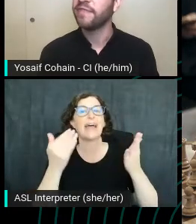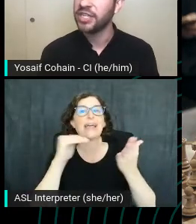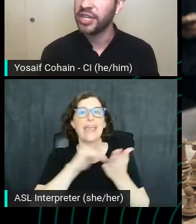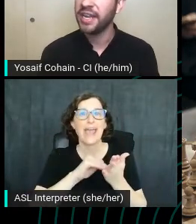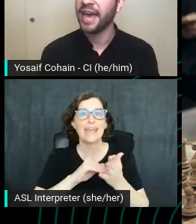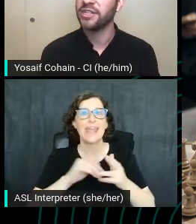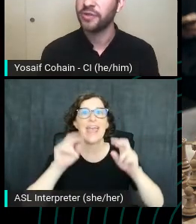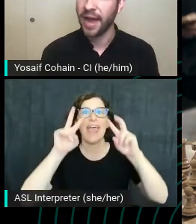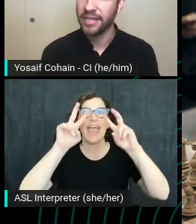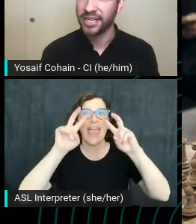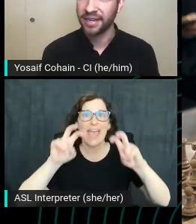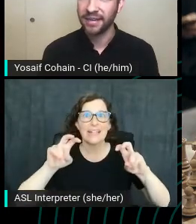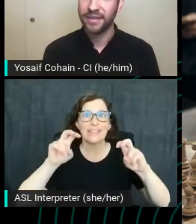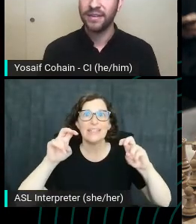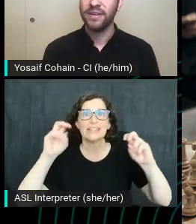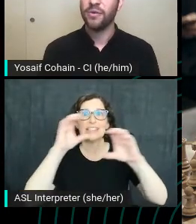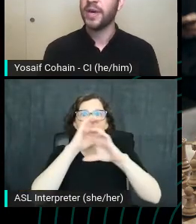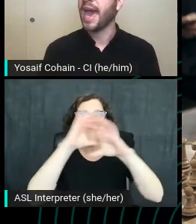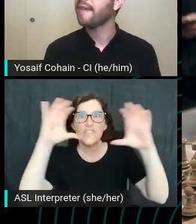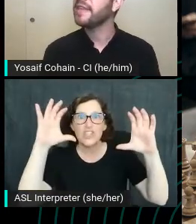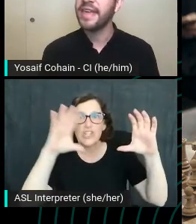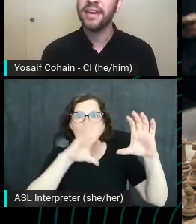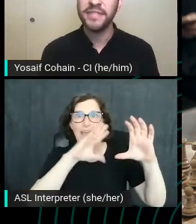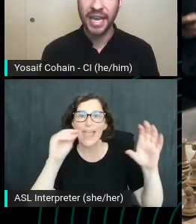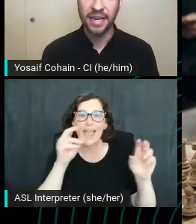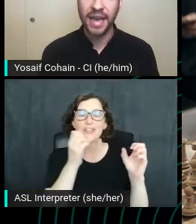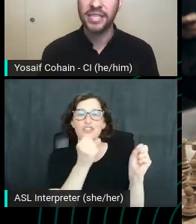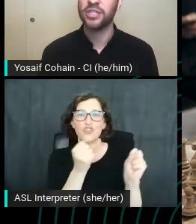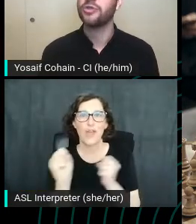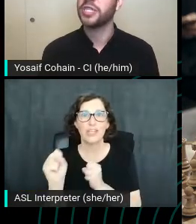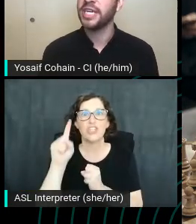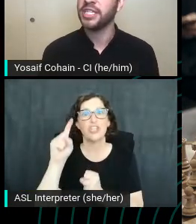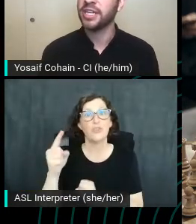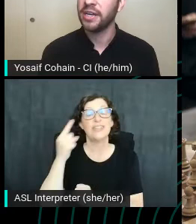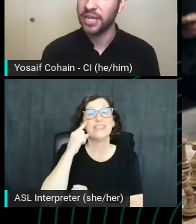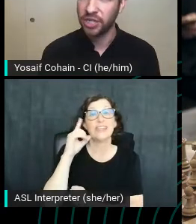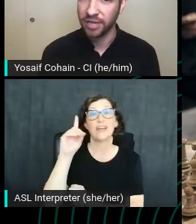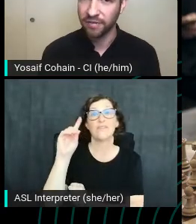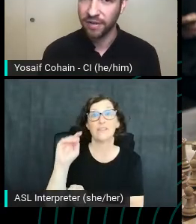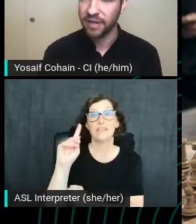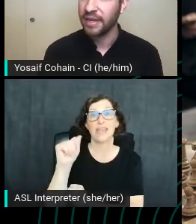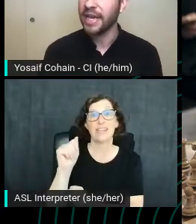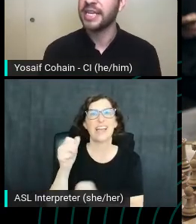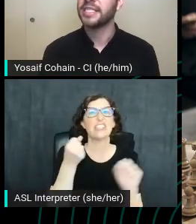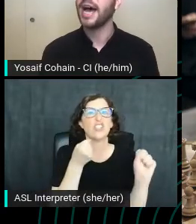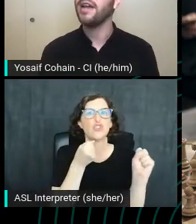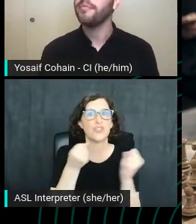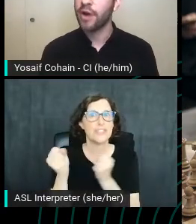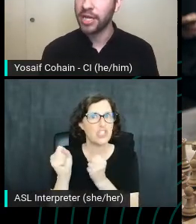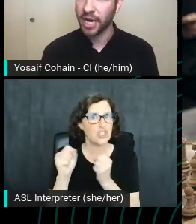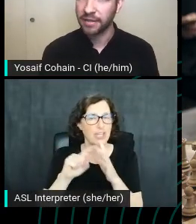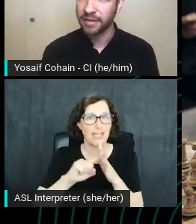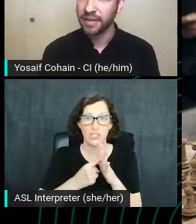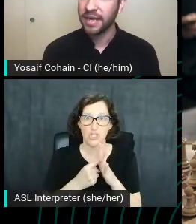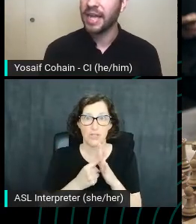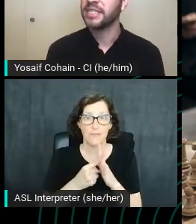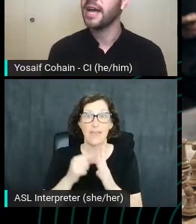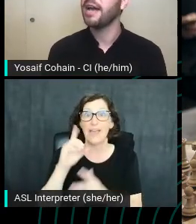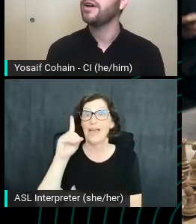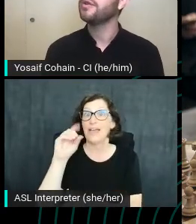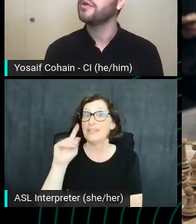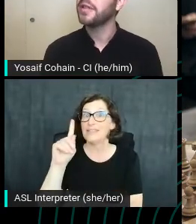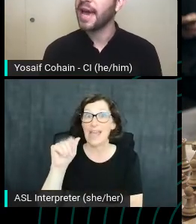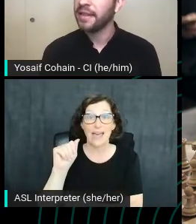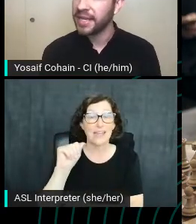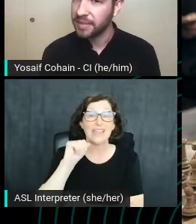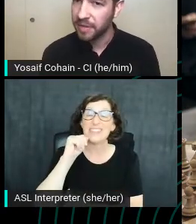analytics vision and strategy. We have to think of data as a strategic initiative. It is not a project. It's not